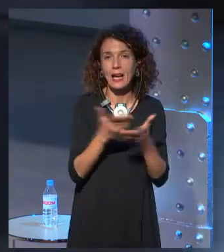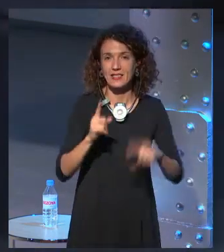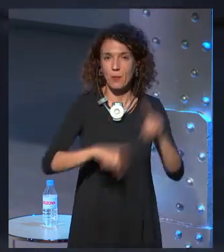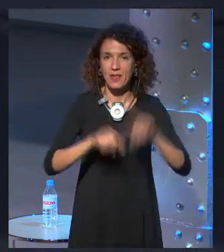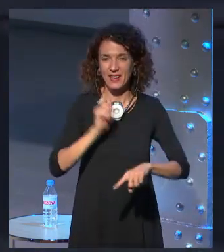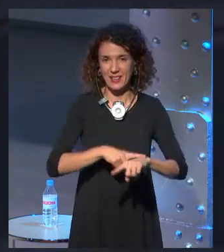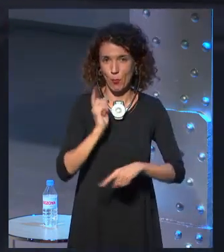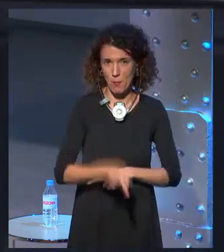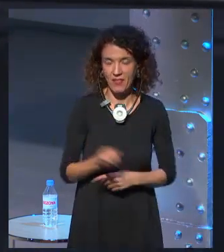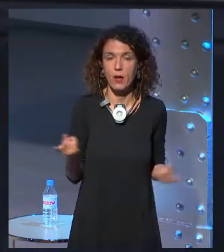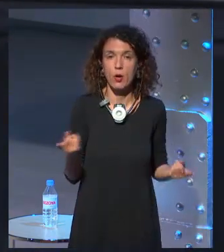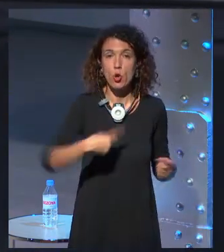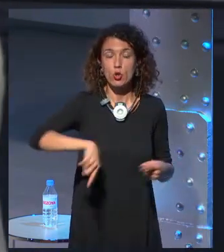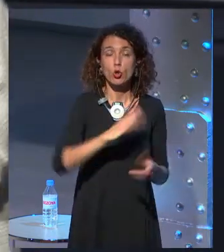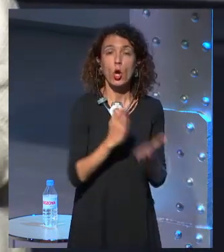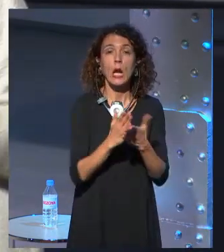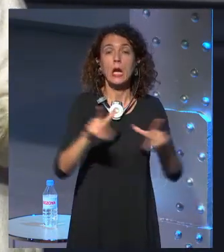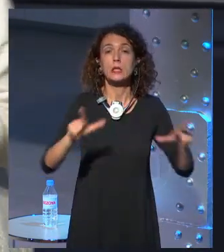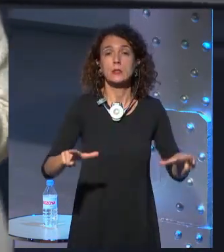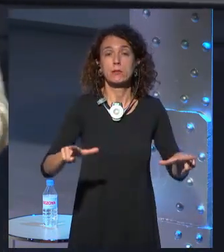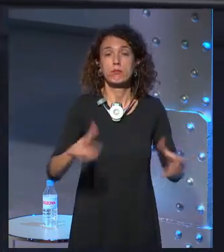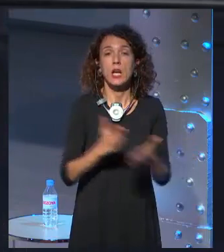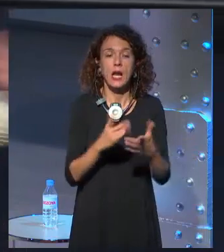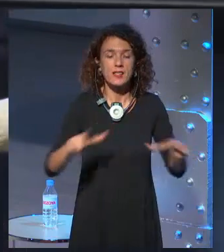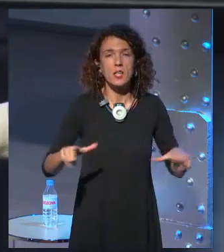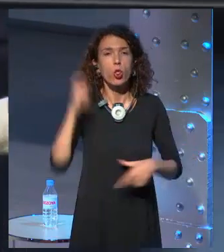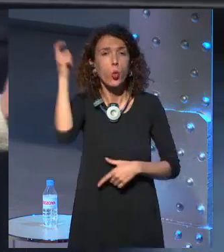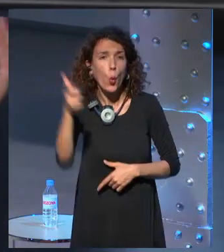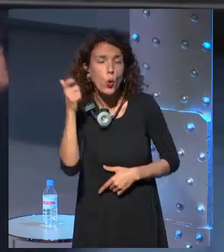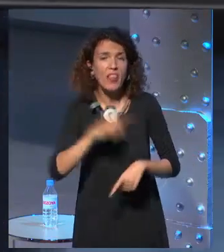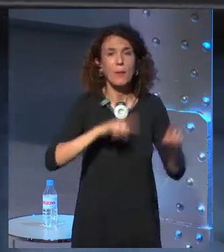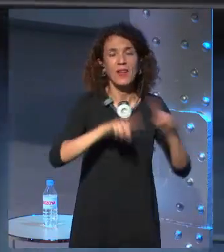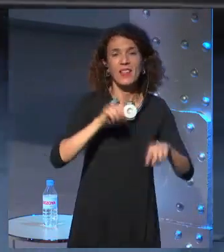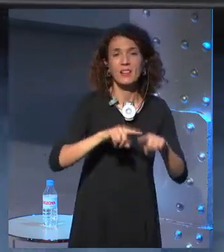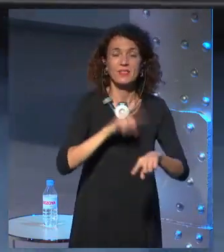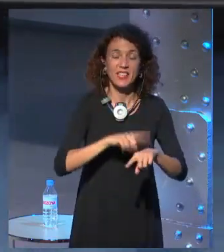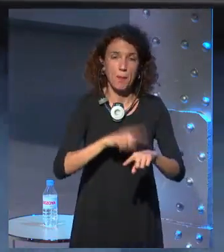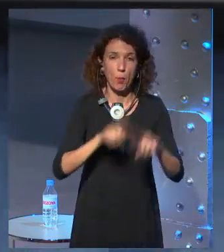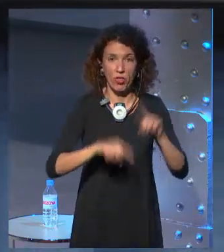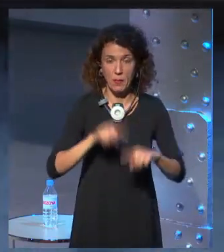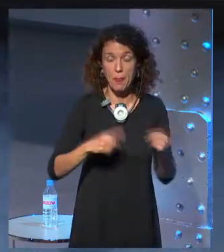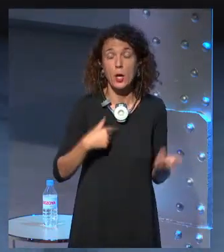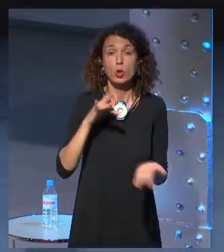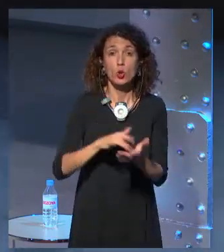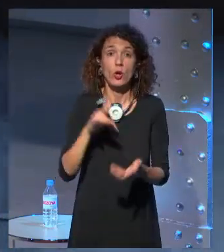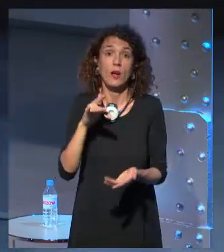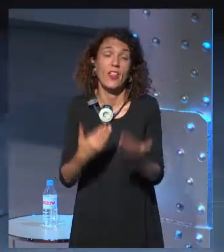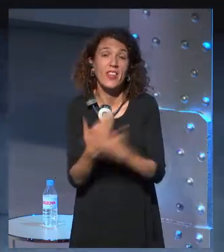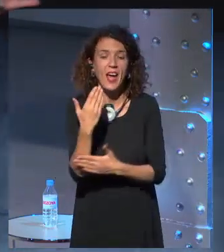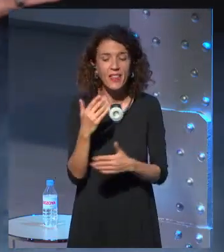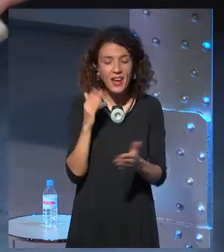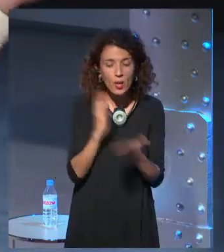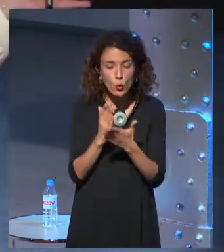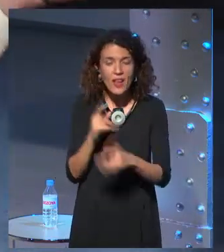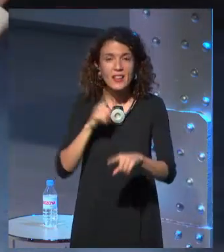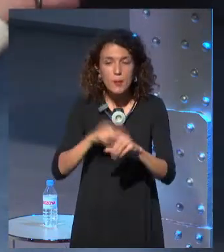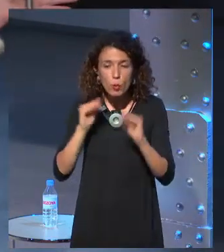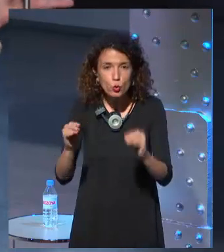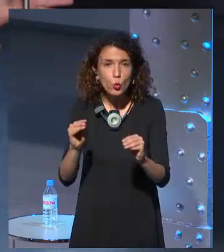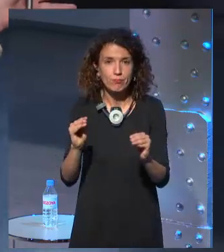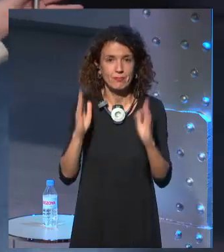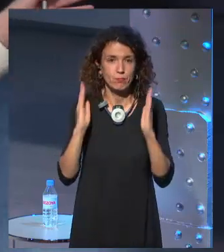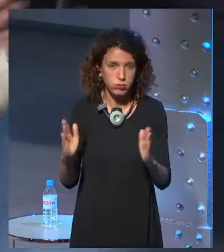a class is so many minutes, right? We have a general sense that a school day lasts so long. We know where our kids are. A school year